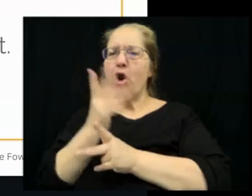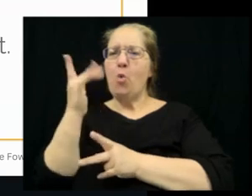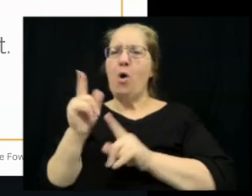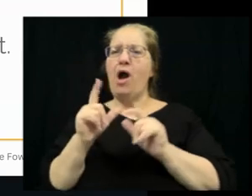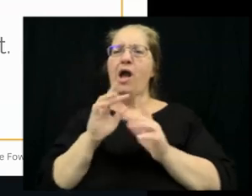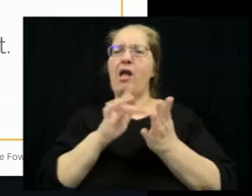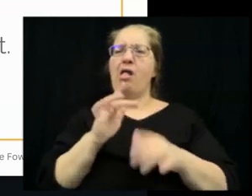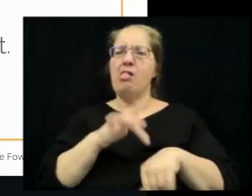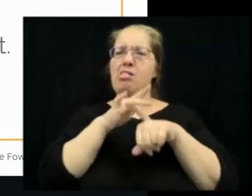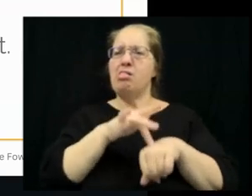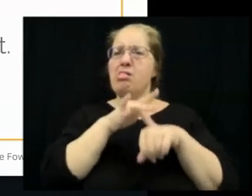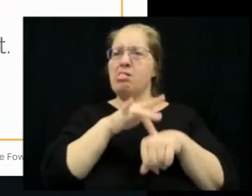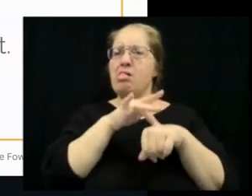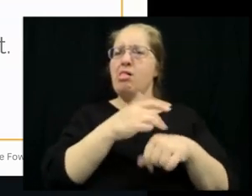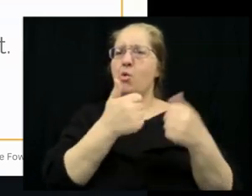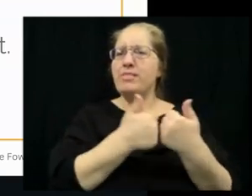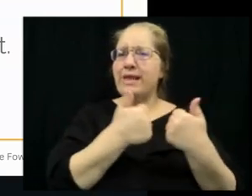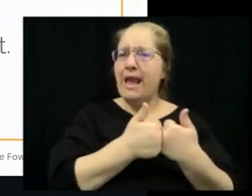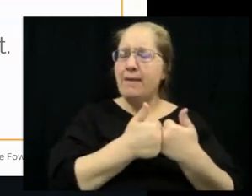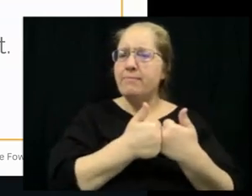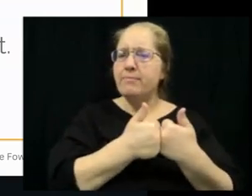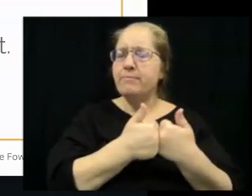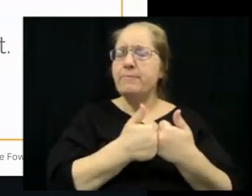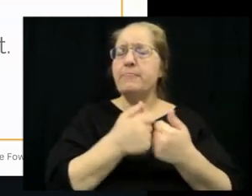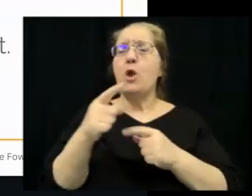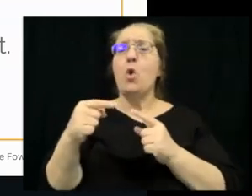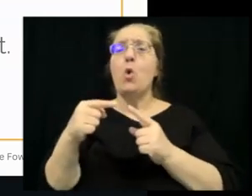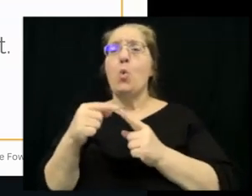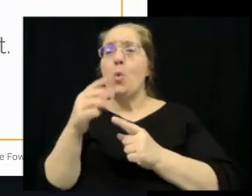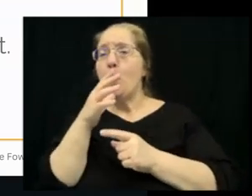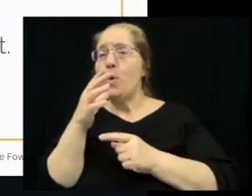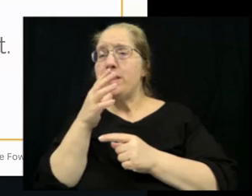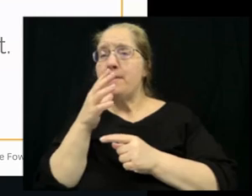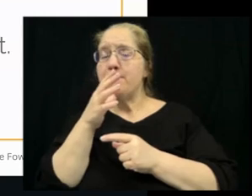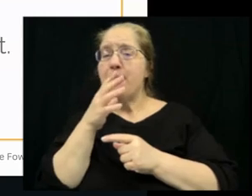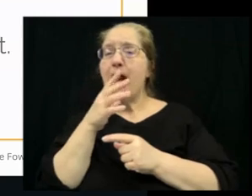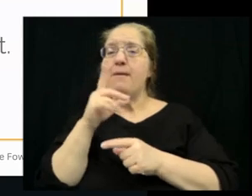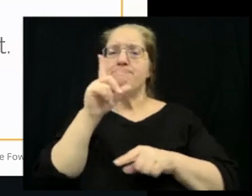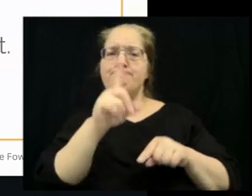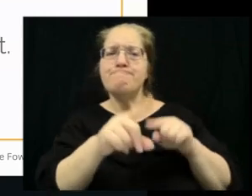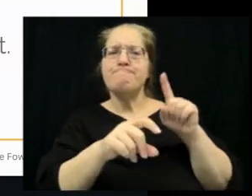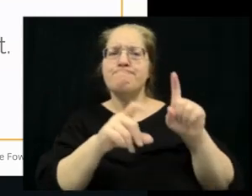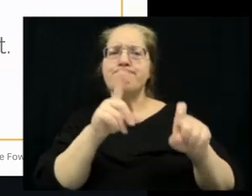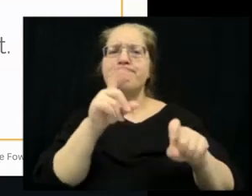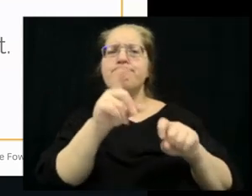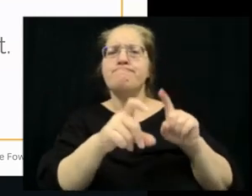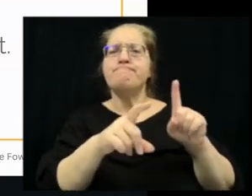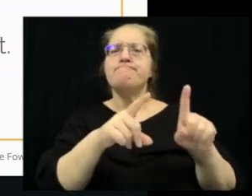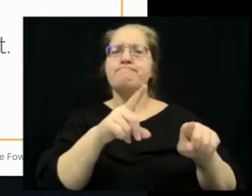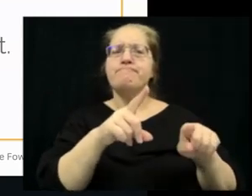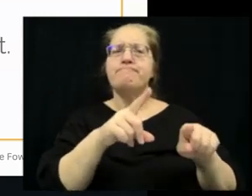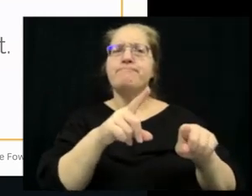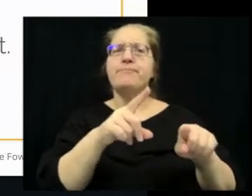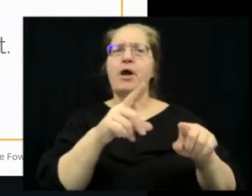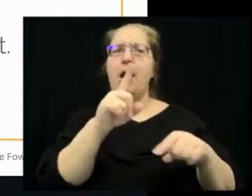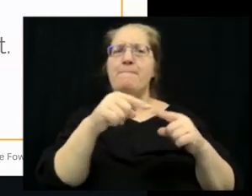so much? When the mom collected the necessary data on his gaming, the root cause began